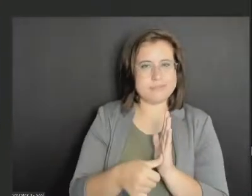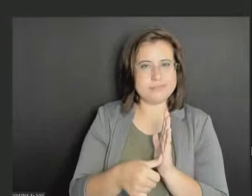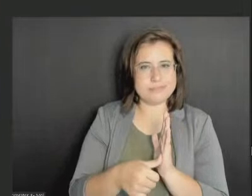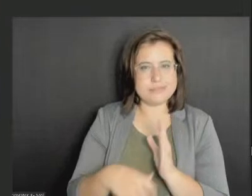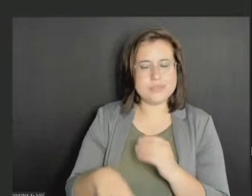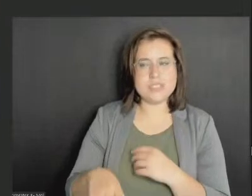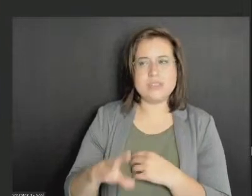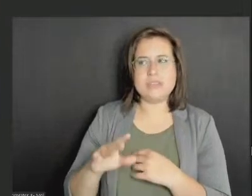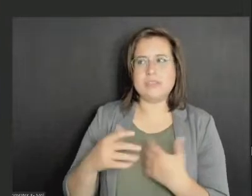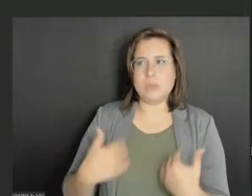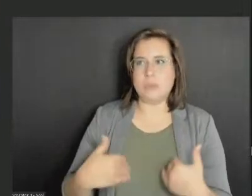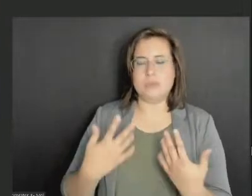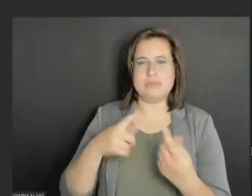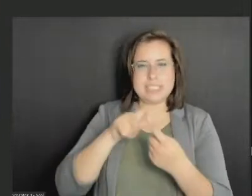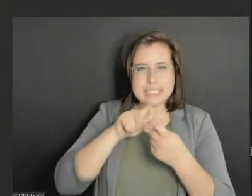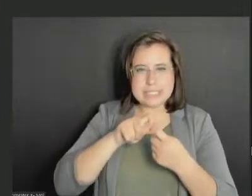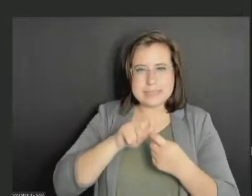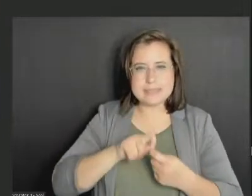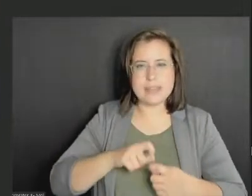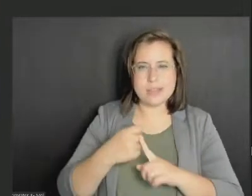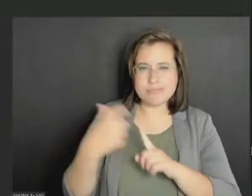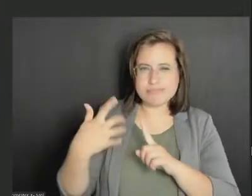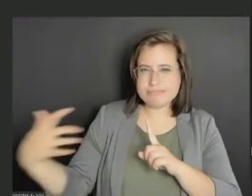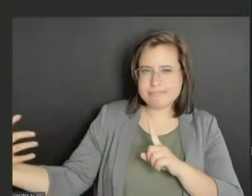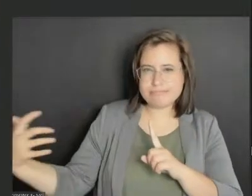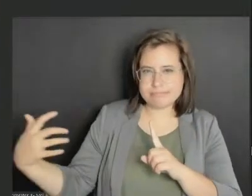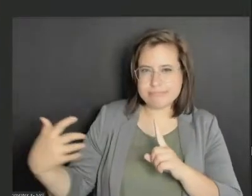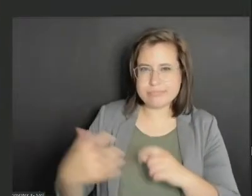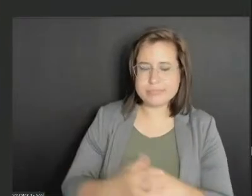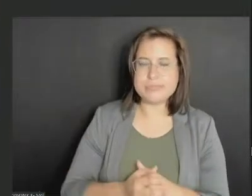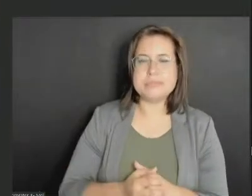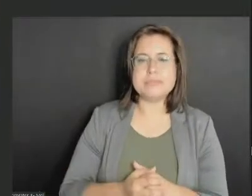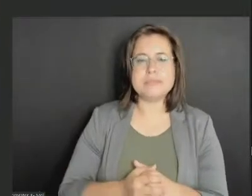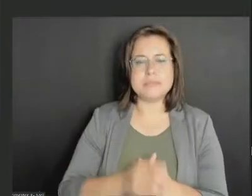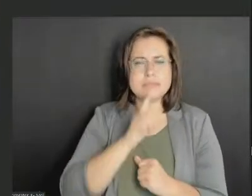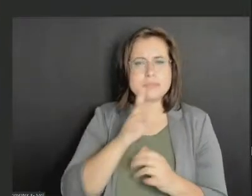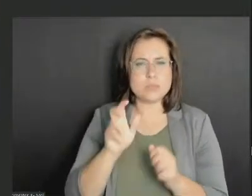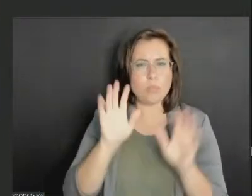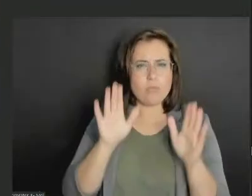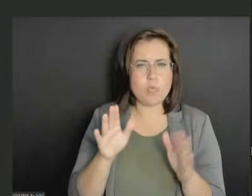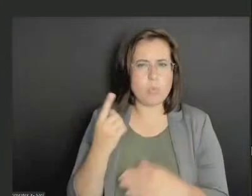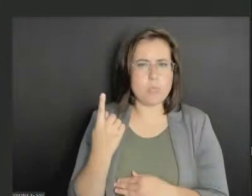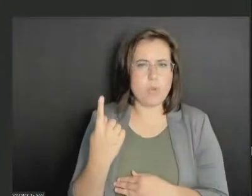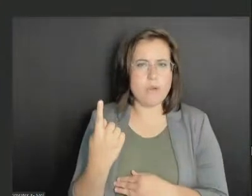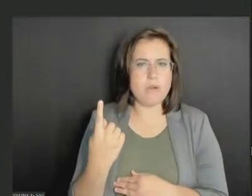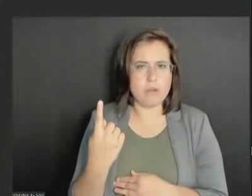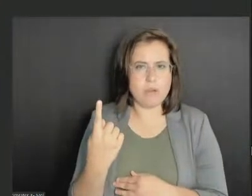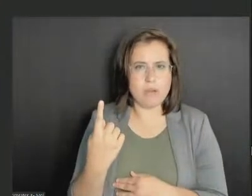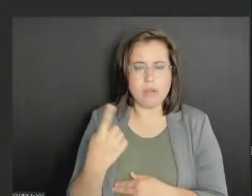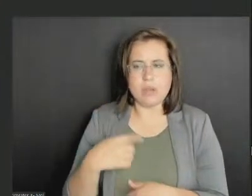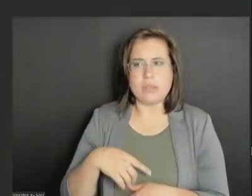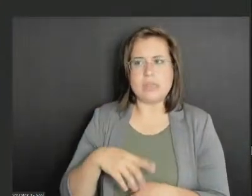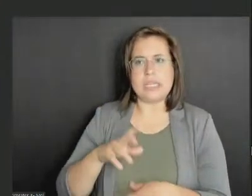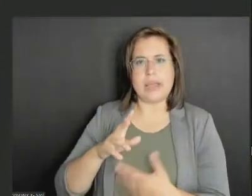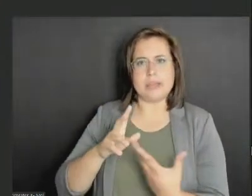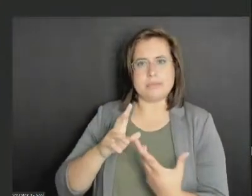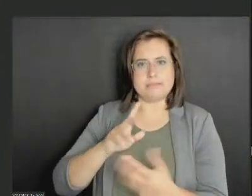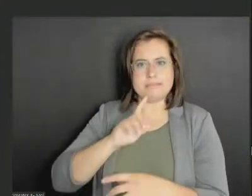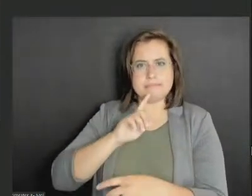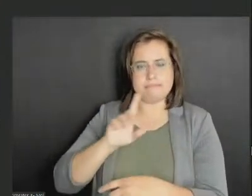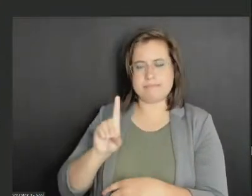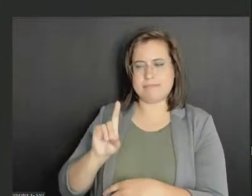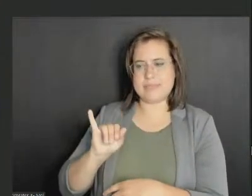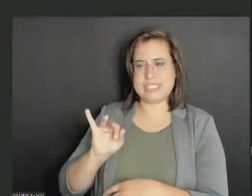the amount of detail and things. I really wanted to focus on one, and that's the definitive pandemic authority. I